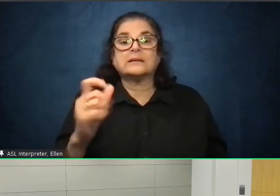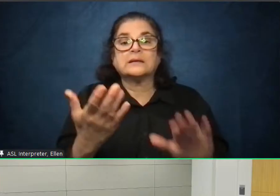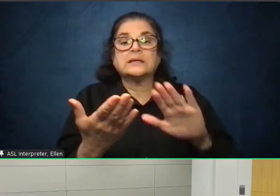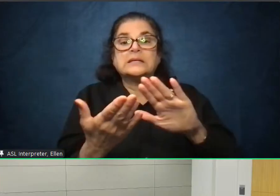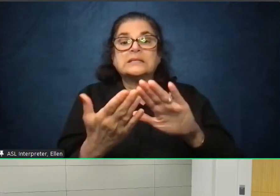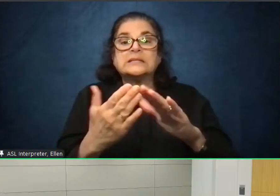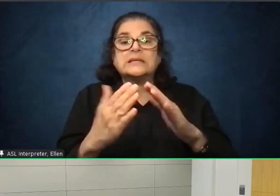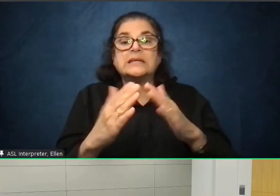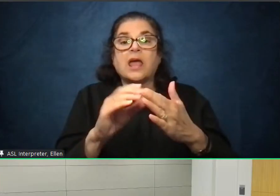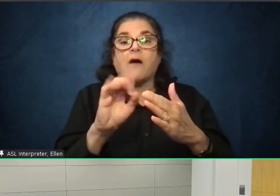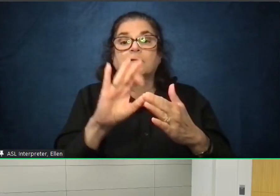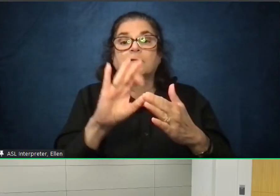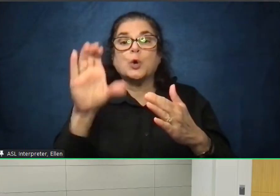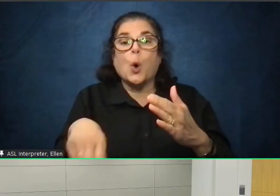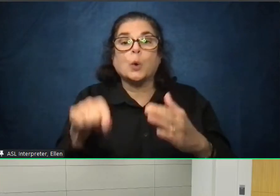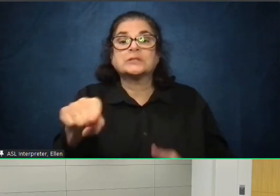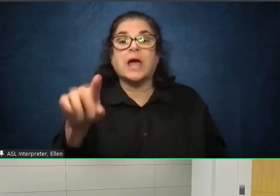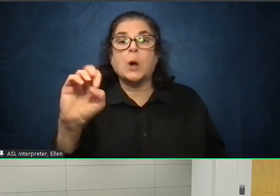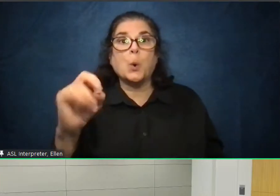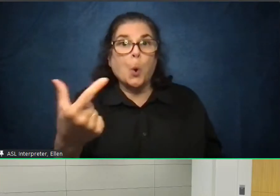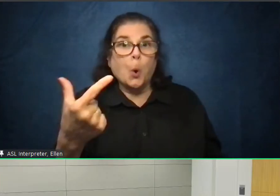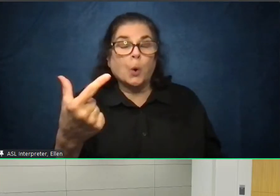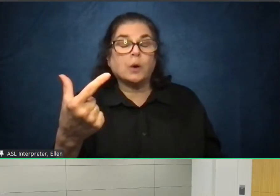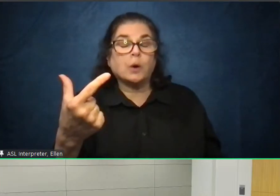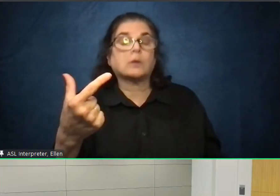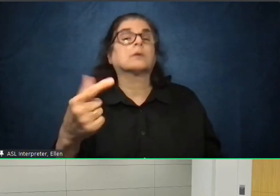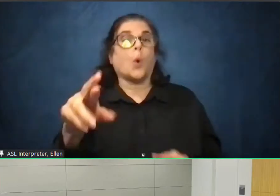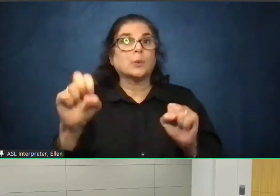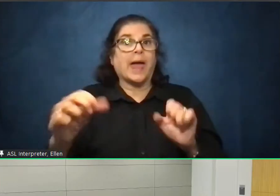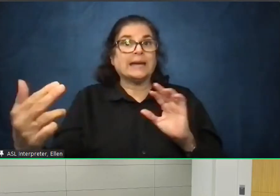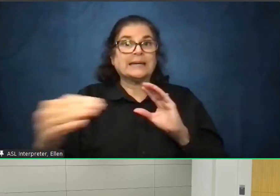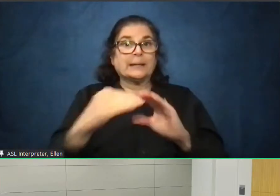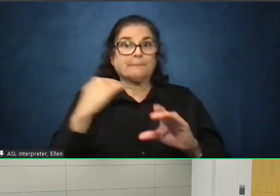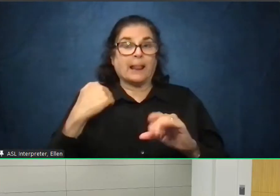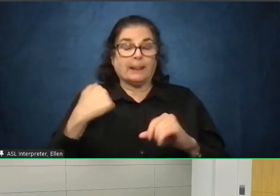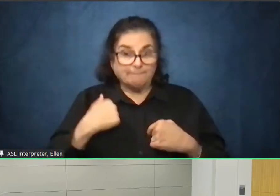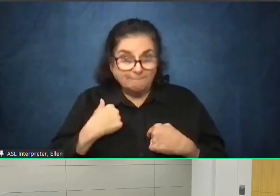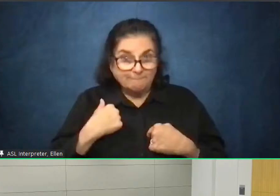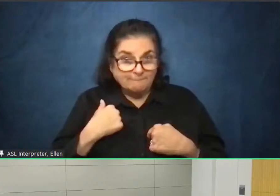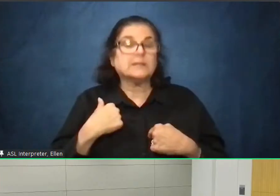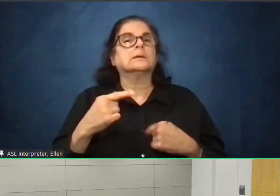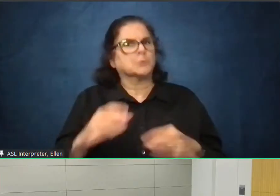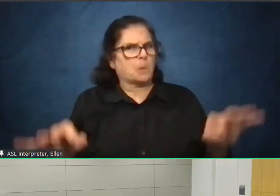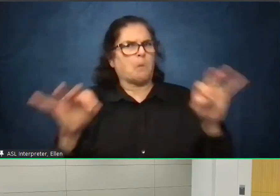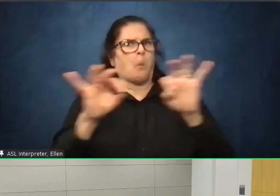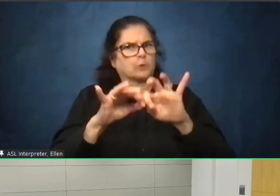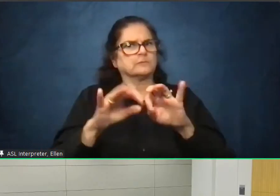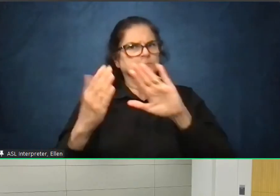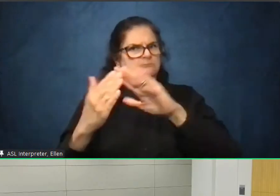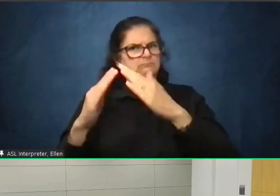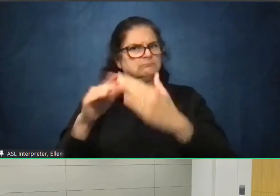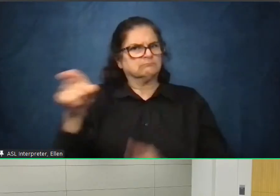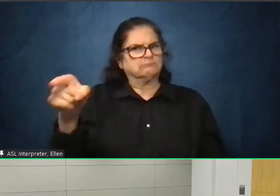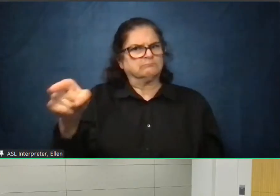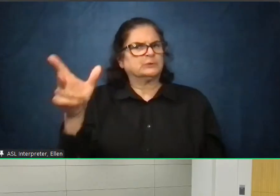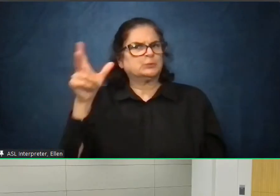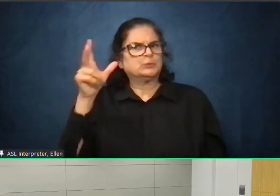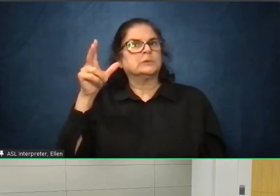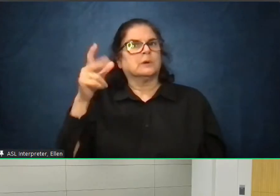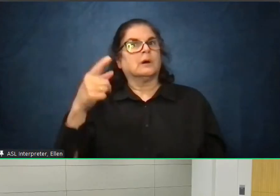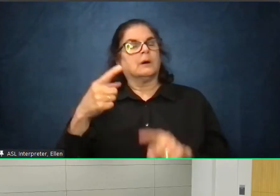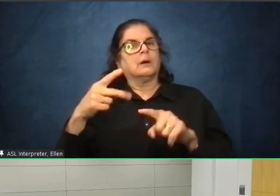if you have my email, you can email me about this, but I do think it's important for them to hear, particularly from, advocates in the community